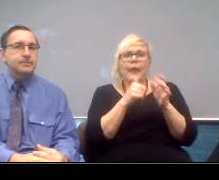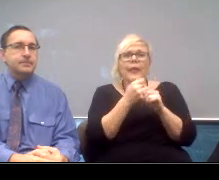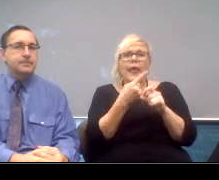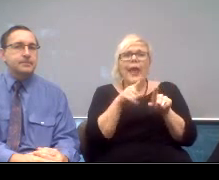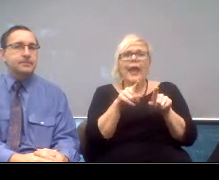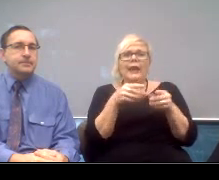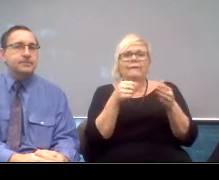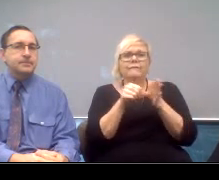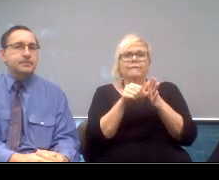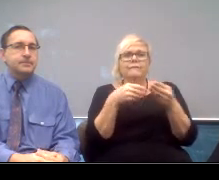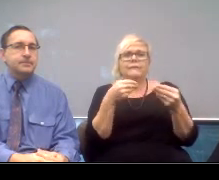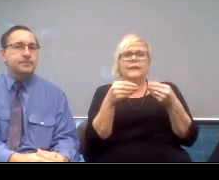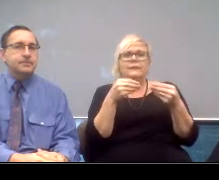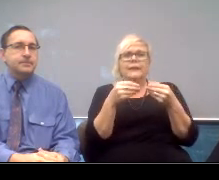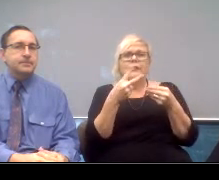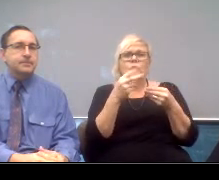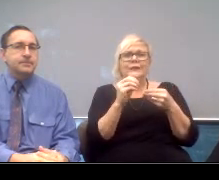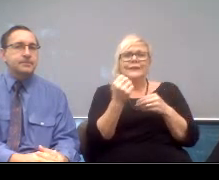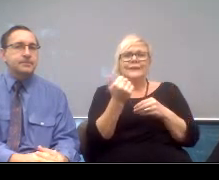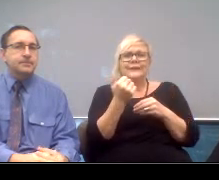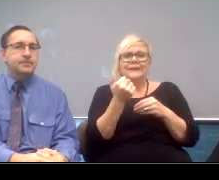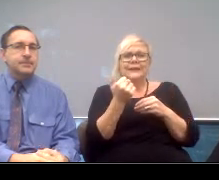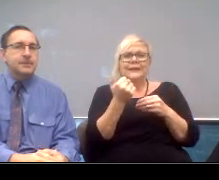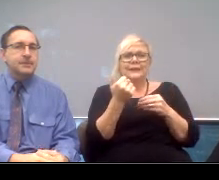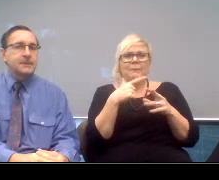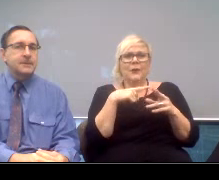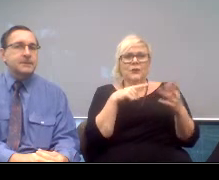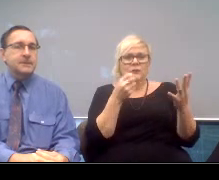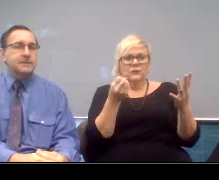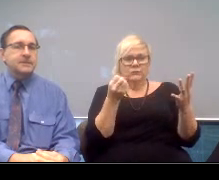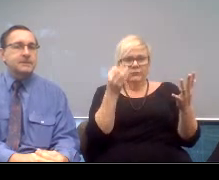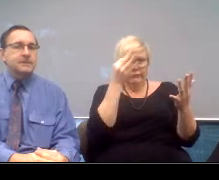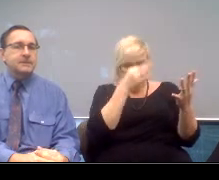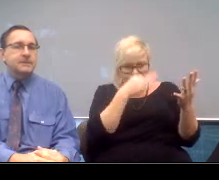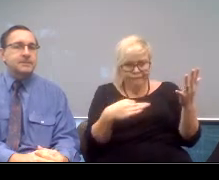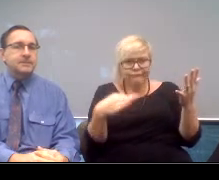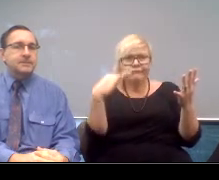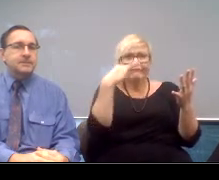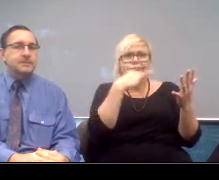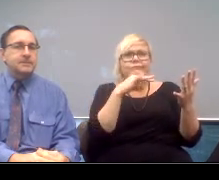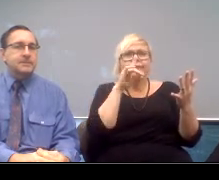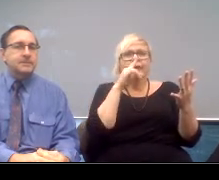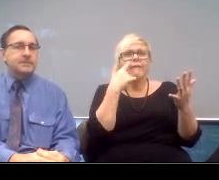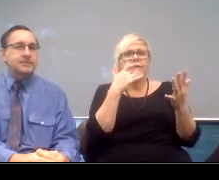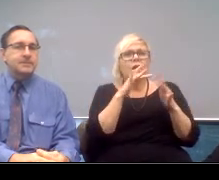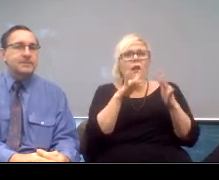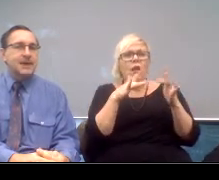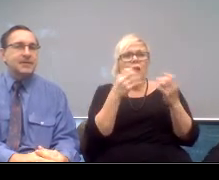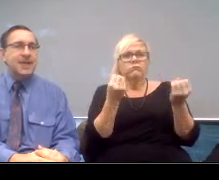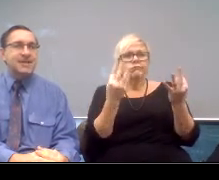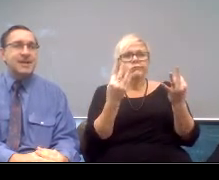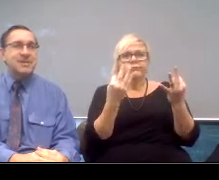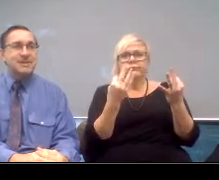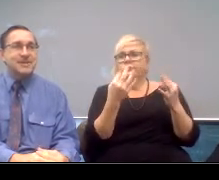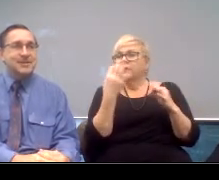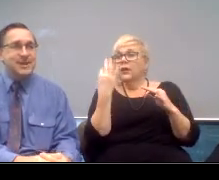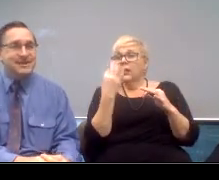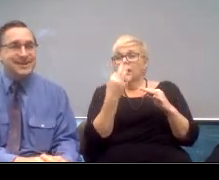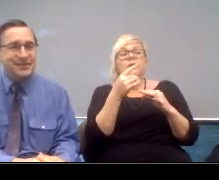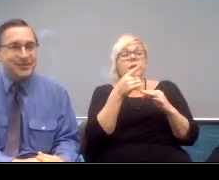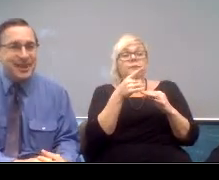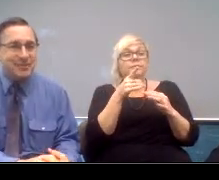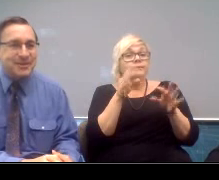Report 2016, as it does not appear to be available online? Dr. That Walker? is